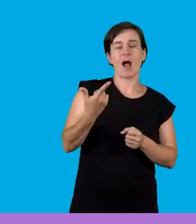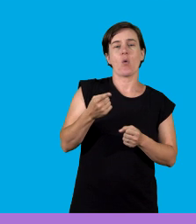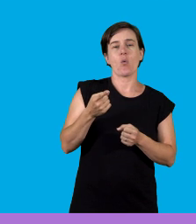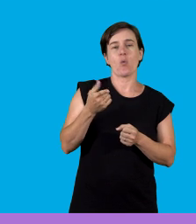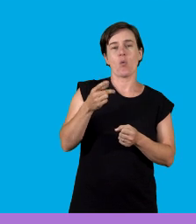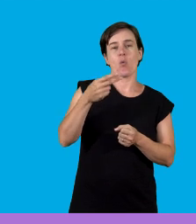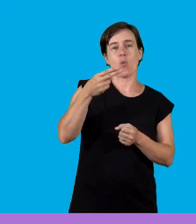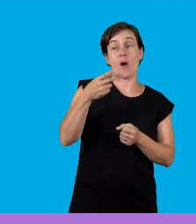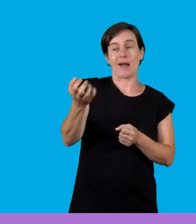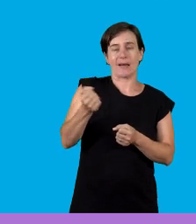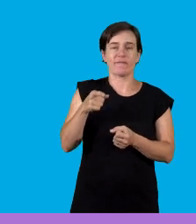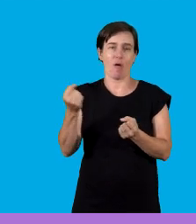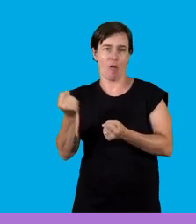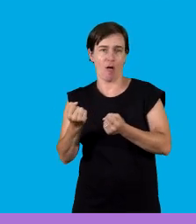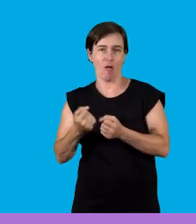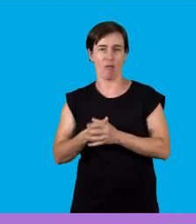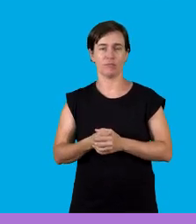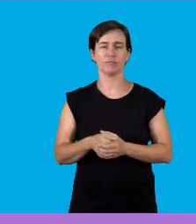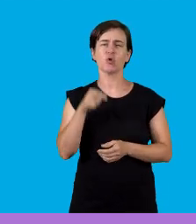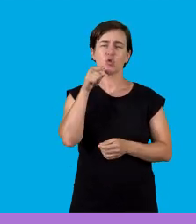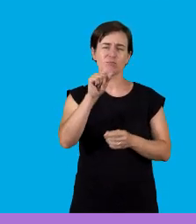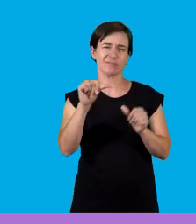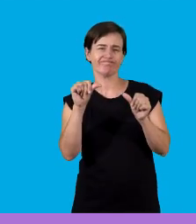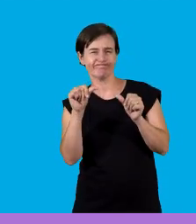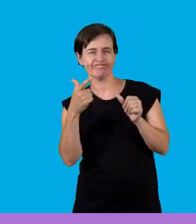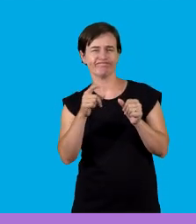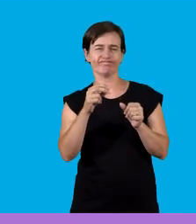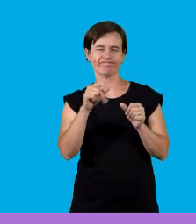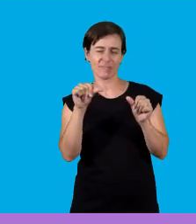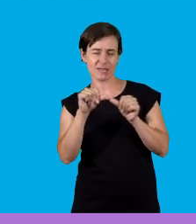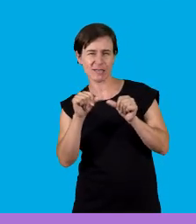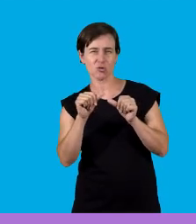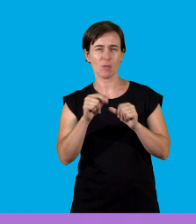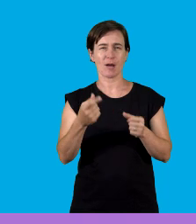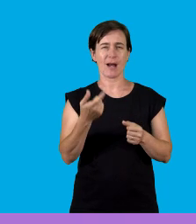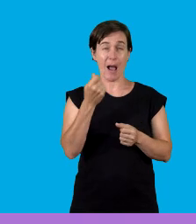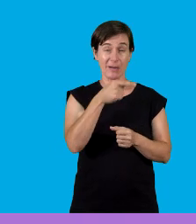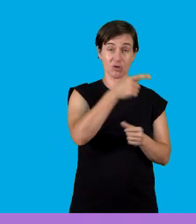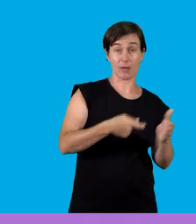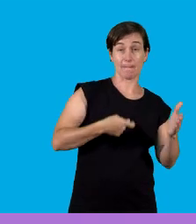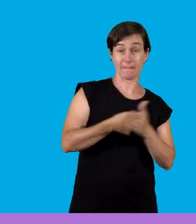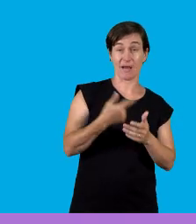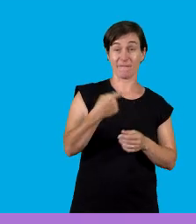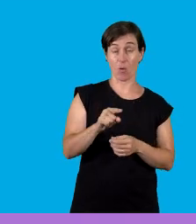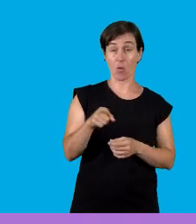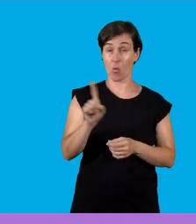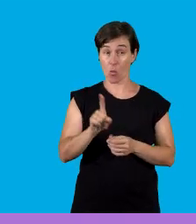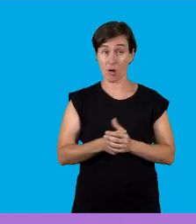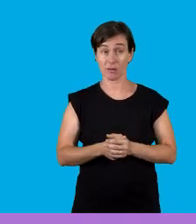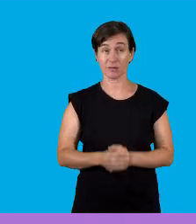a hire car. So use the graph to determine how much Katlego paid in South African Rand for